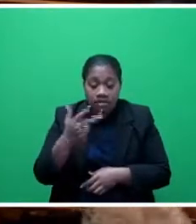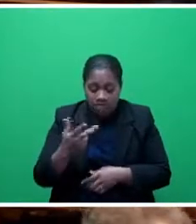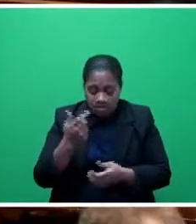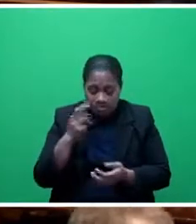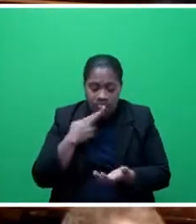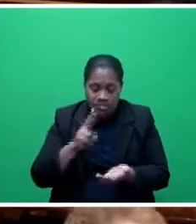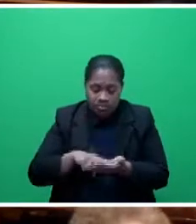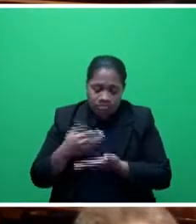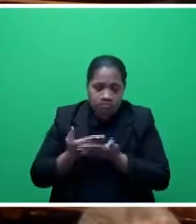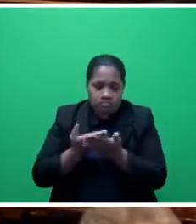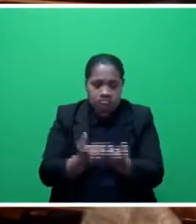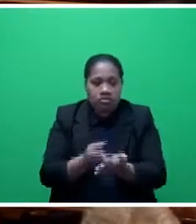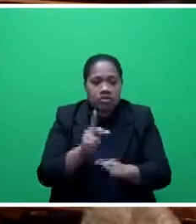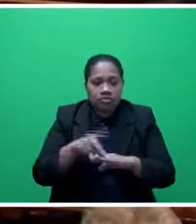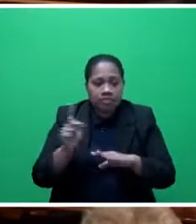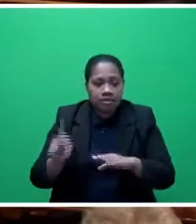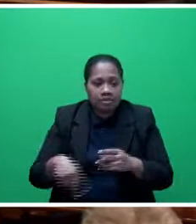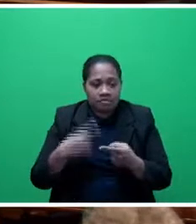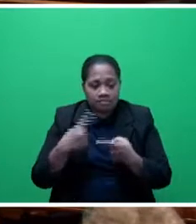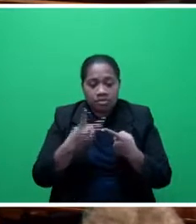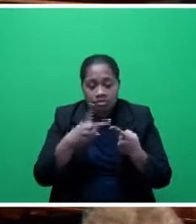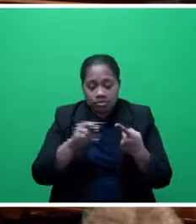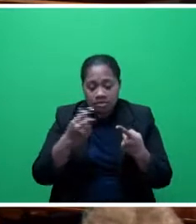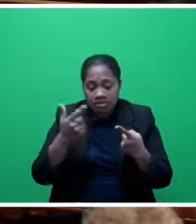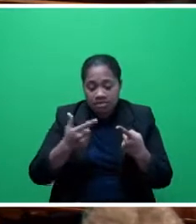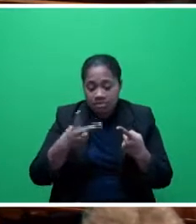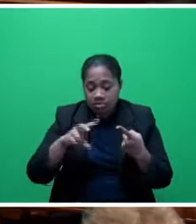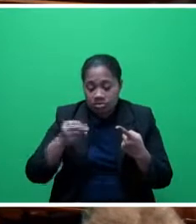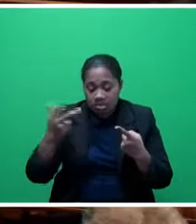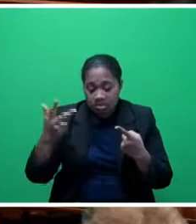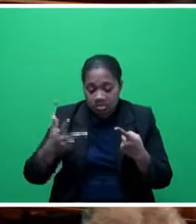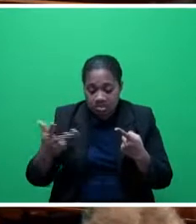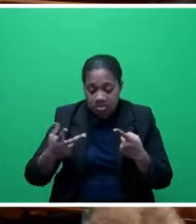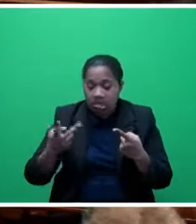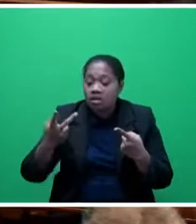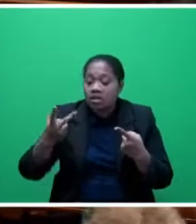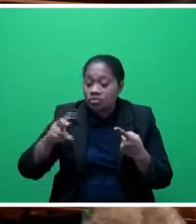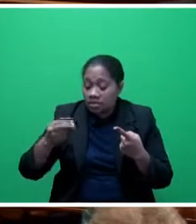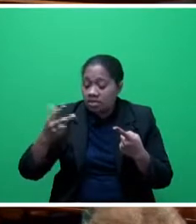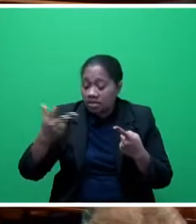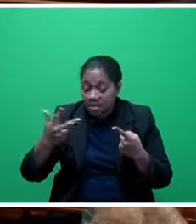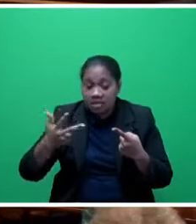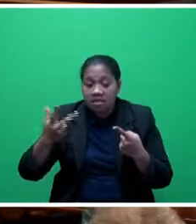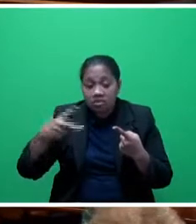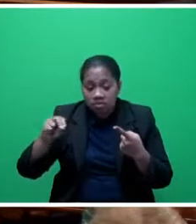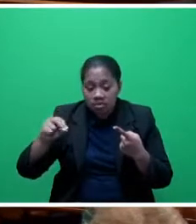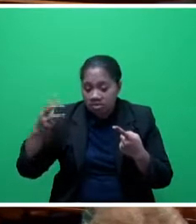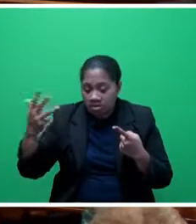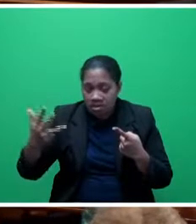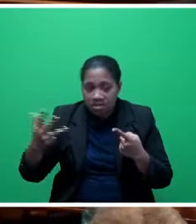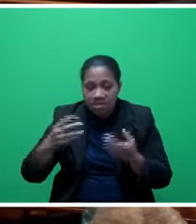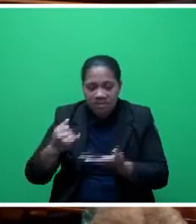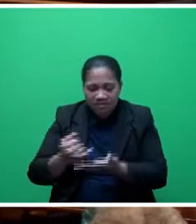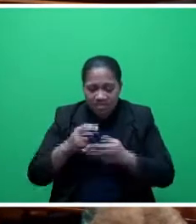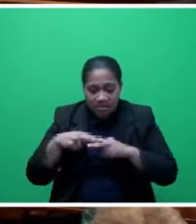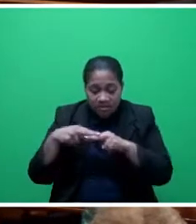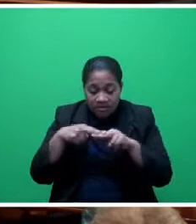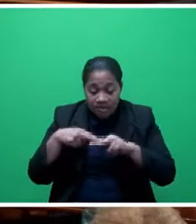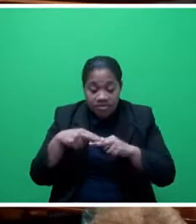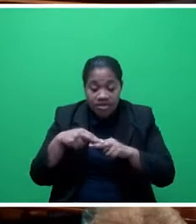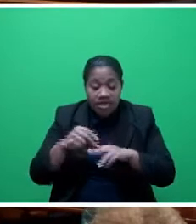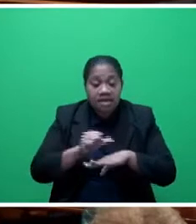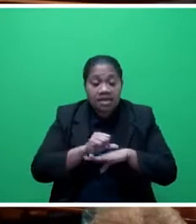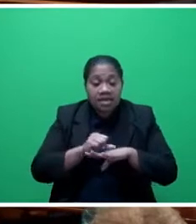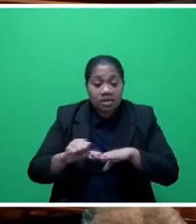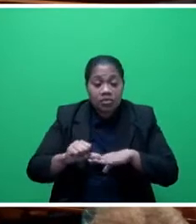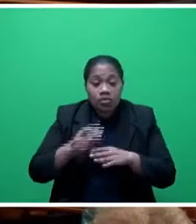Parliament. 1, 2017-2018 and the 2018-2019 Investment Fiji Annual Reports.